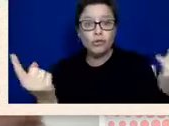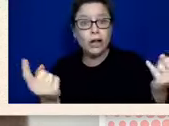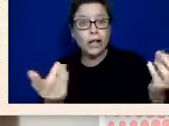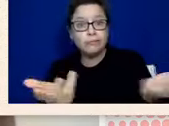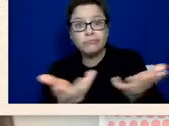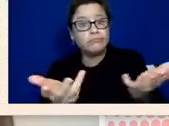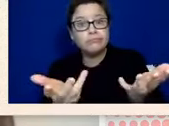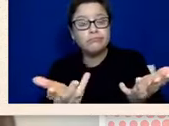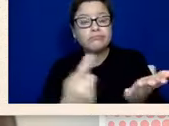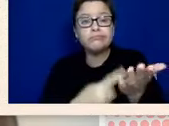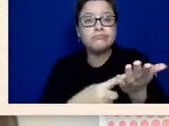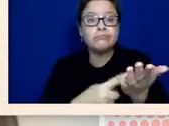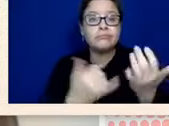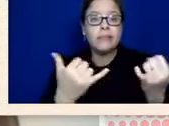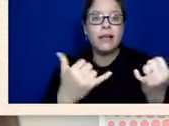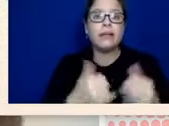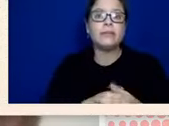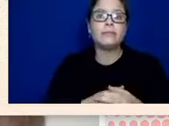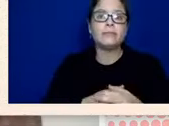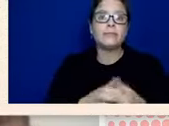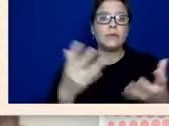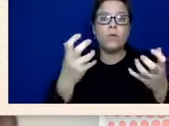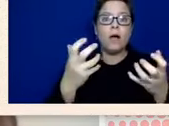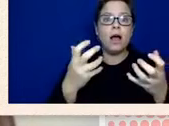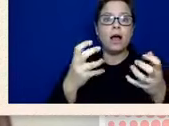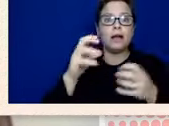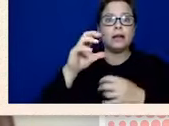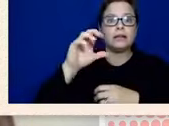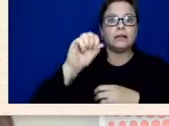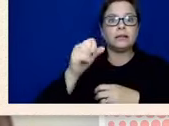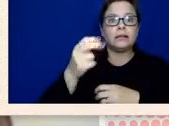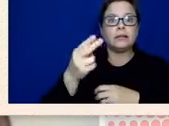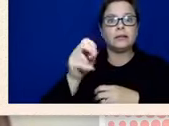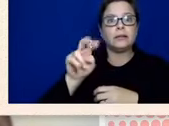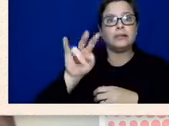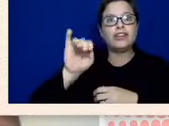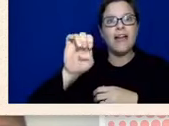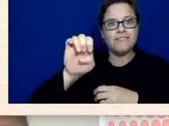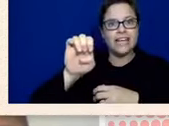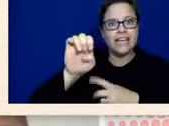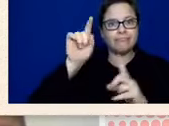I wanted to bring out, I want to bring in Chevy. Sorry, I don't want to put you in the spotlight again.